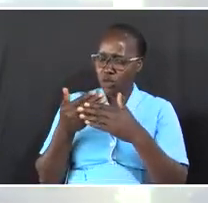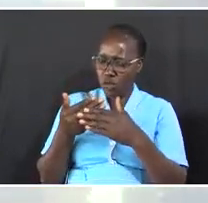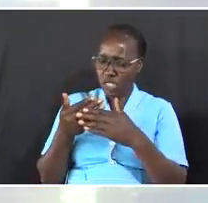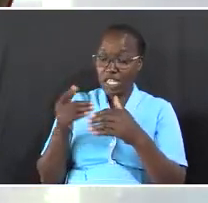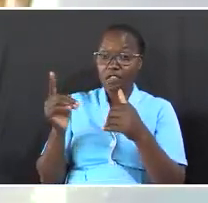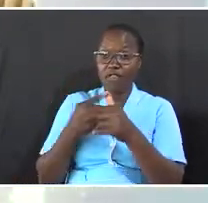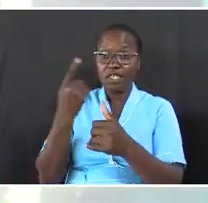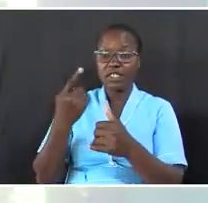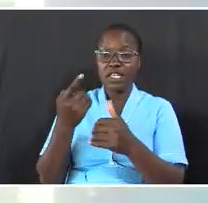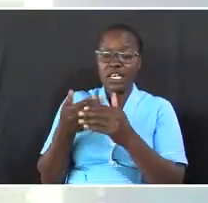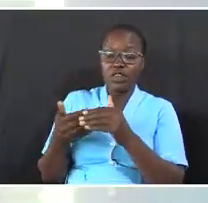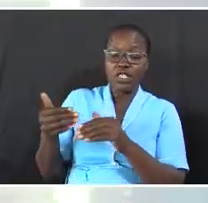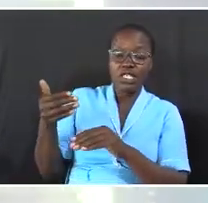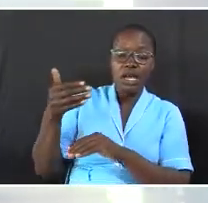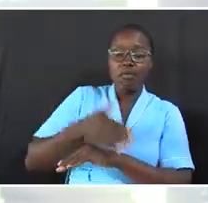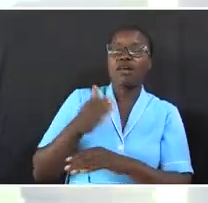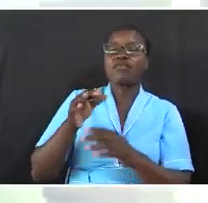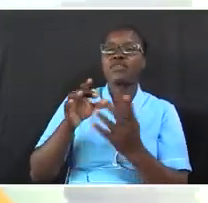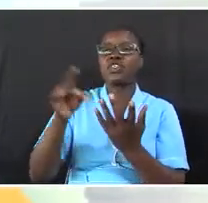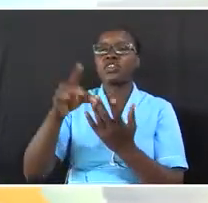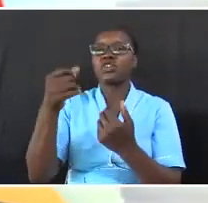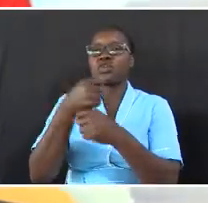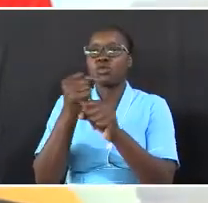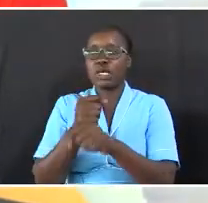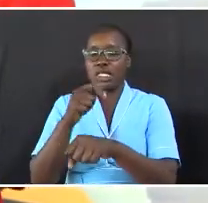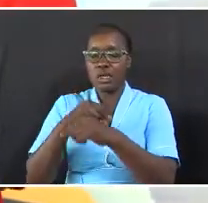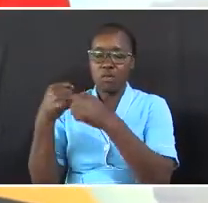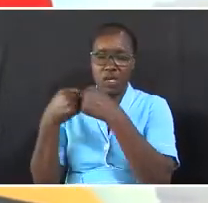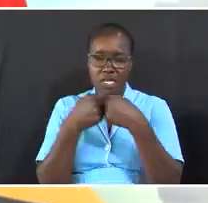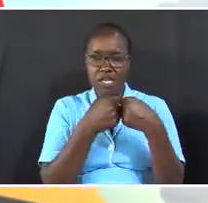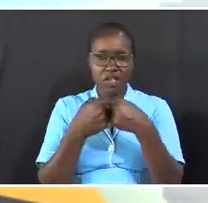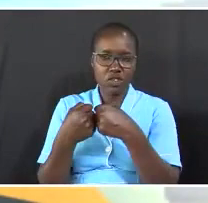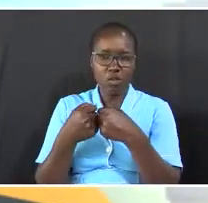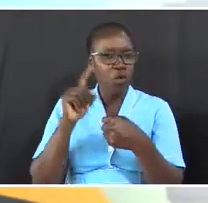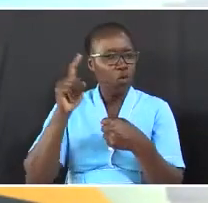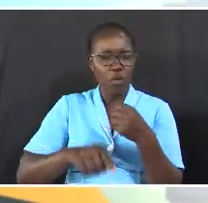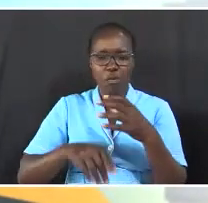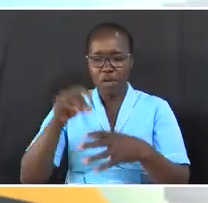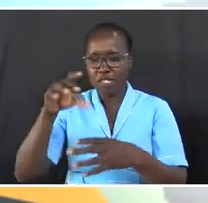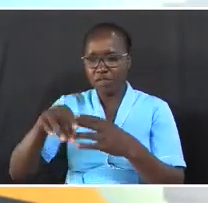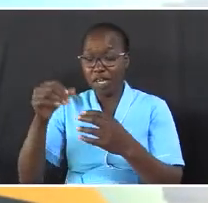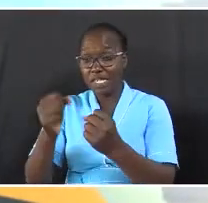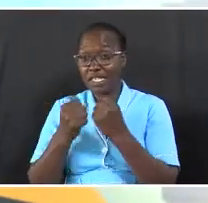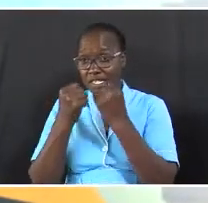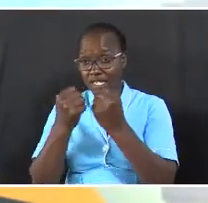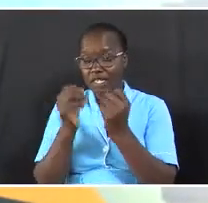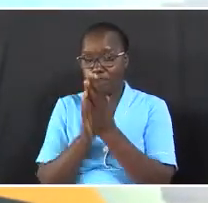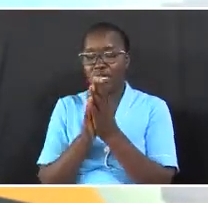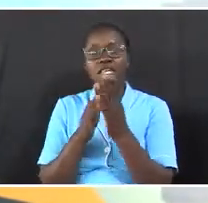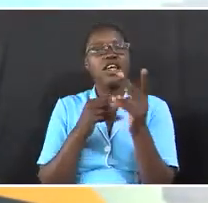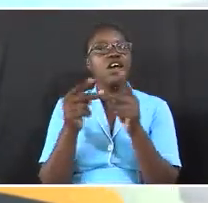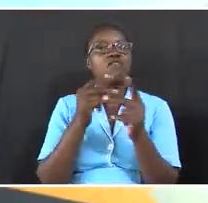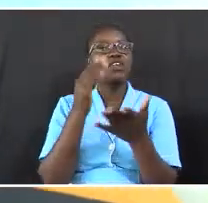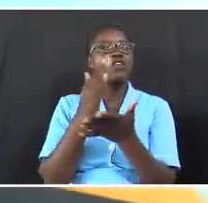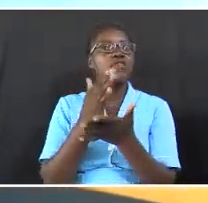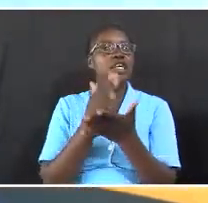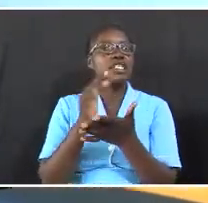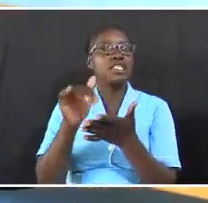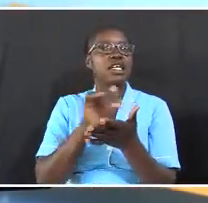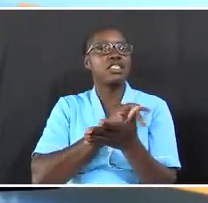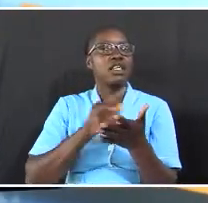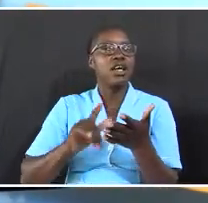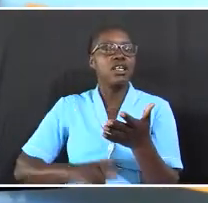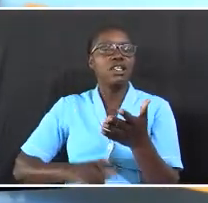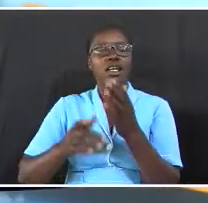the choices that we would make when we are in a storm. We must find strength by that very fact that